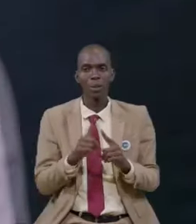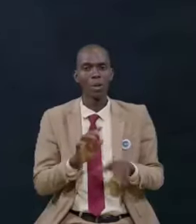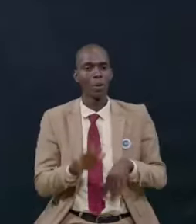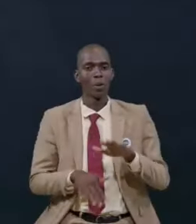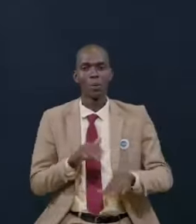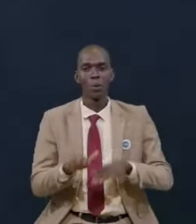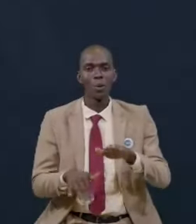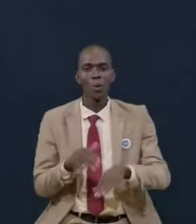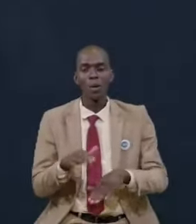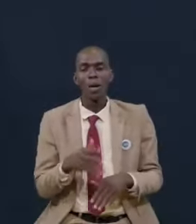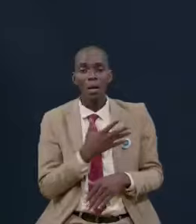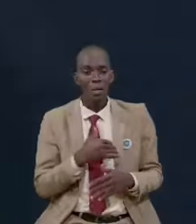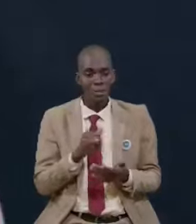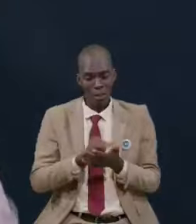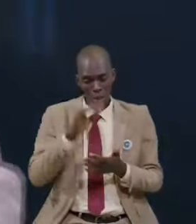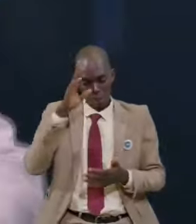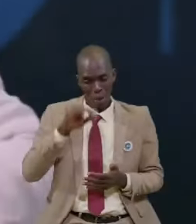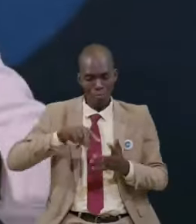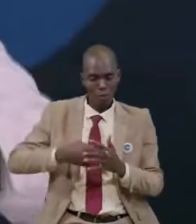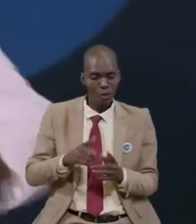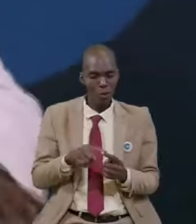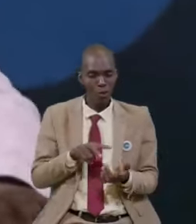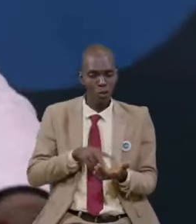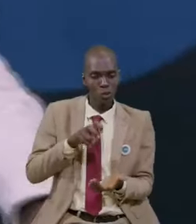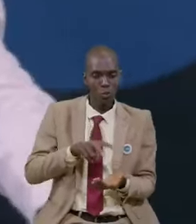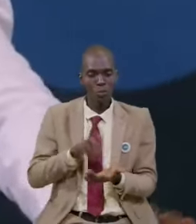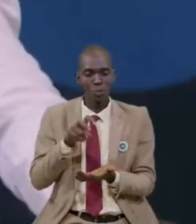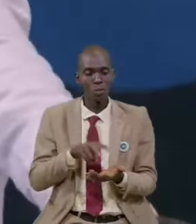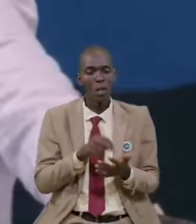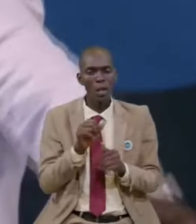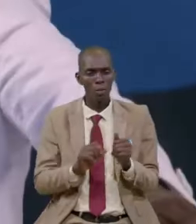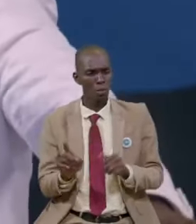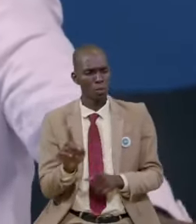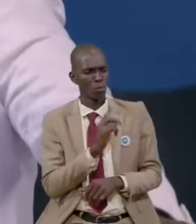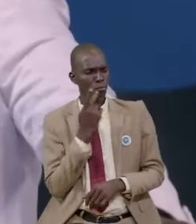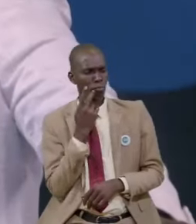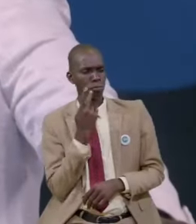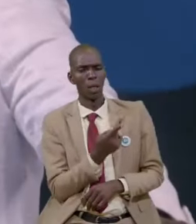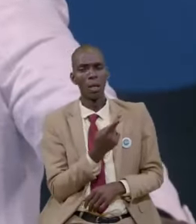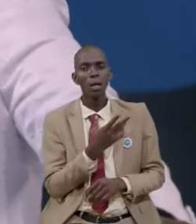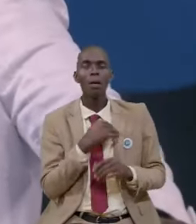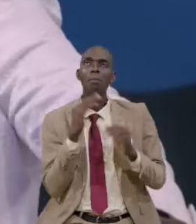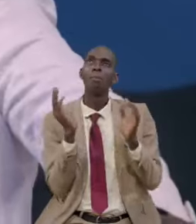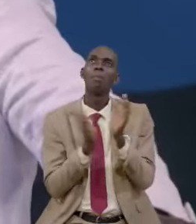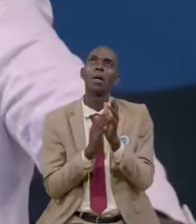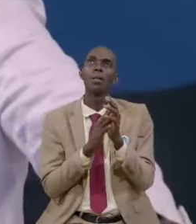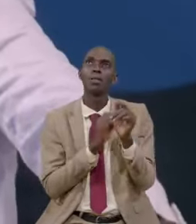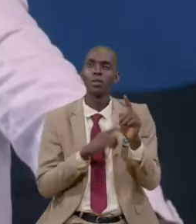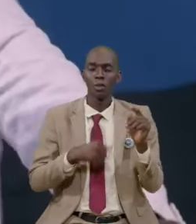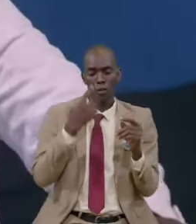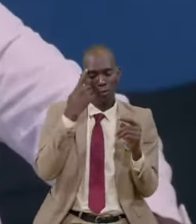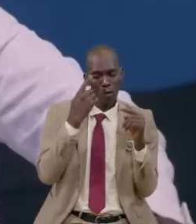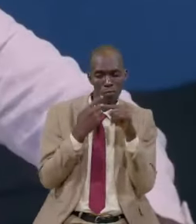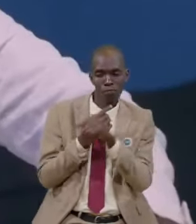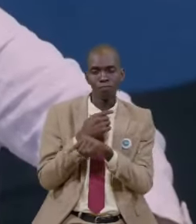and everybody saw him and they praised the Lord for him. That is a miracle.